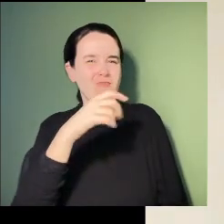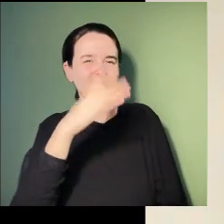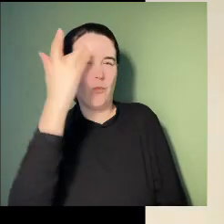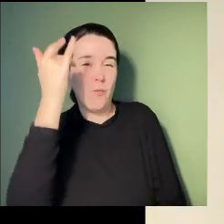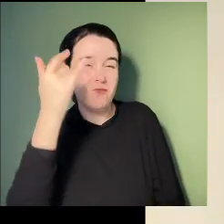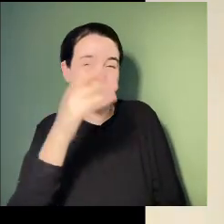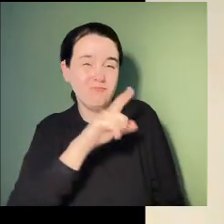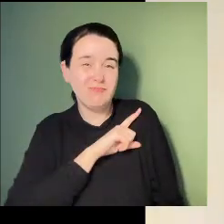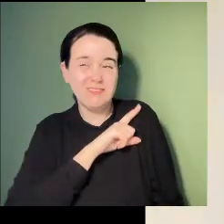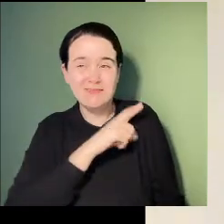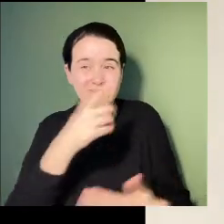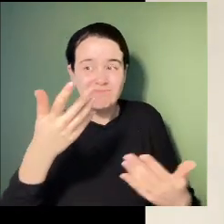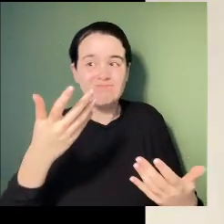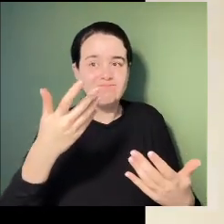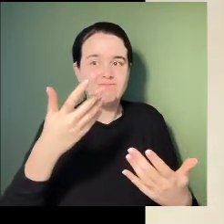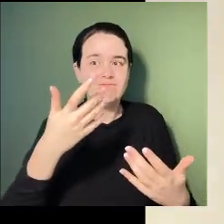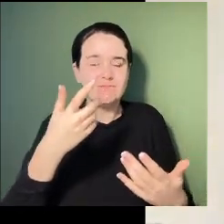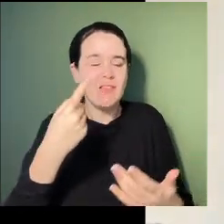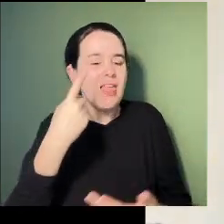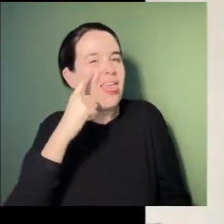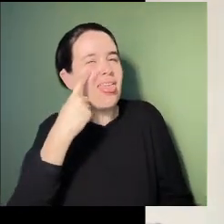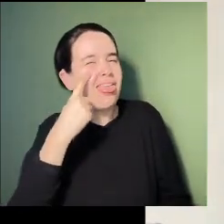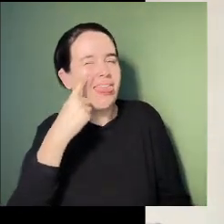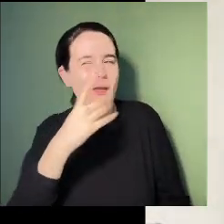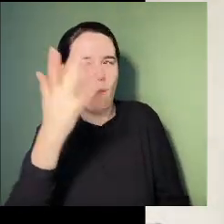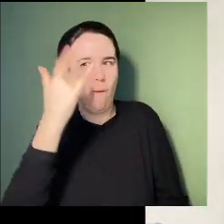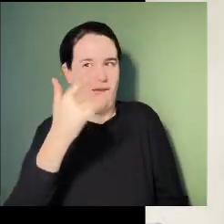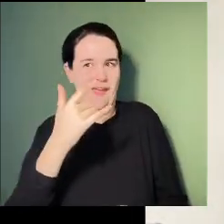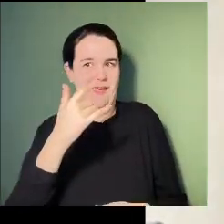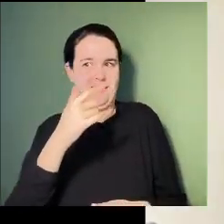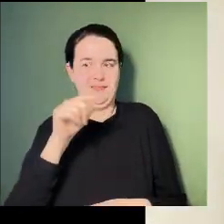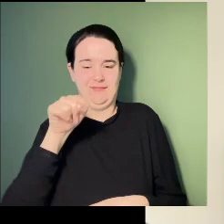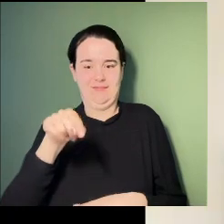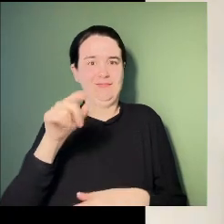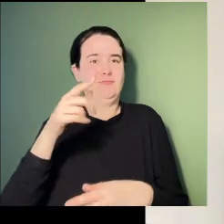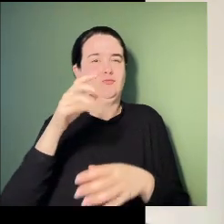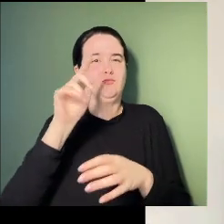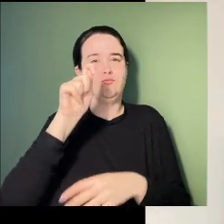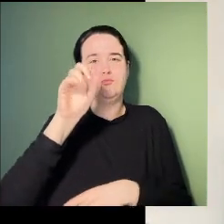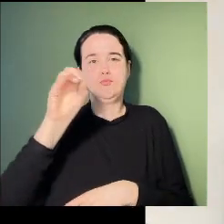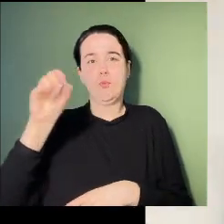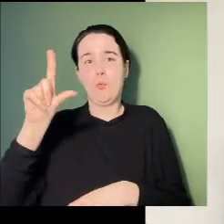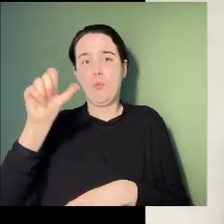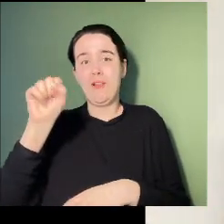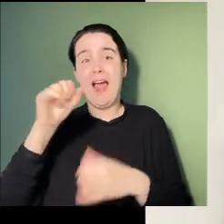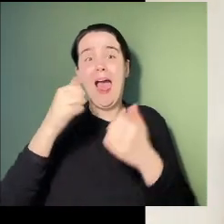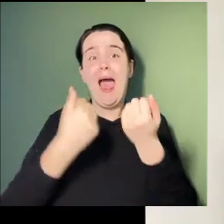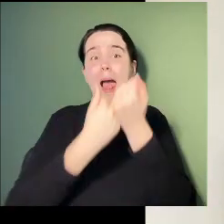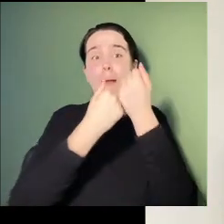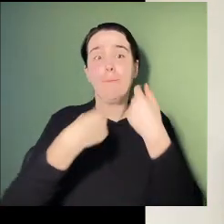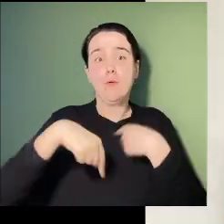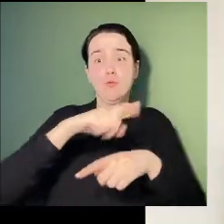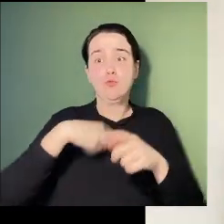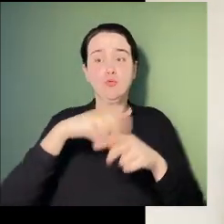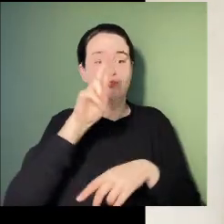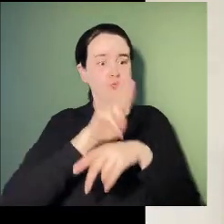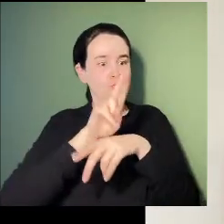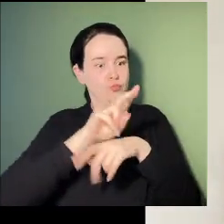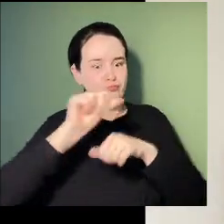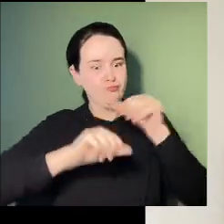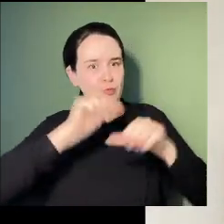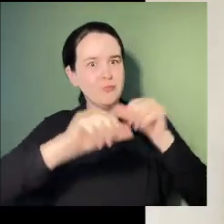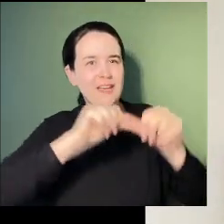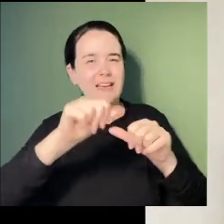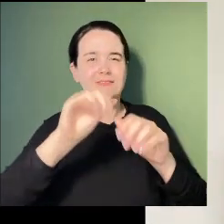reasons. In this dialogue, we're going to explore the tools that help democracies thrive, as well as tools that threaten the existence of our democracies